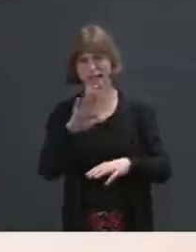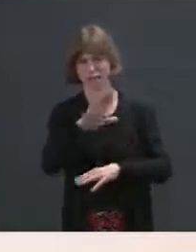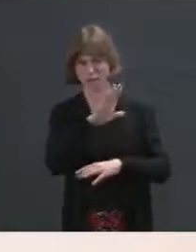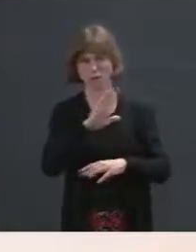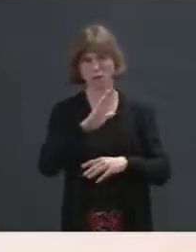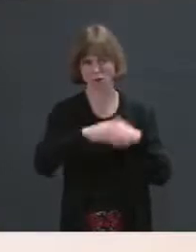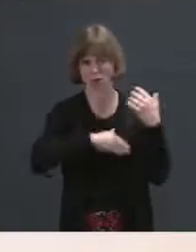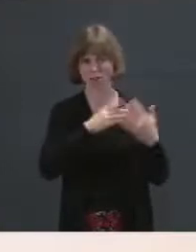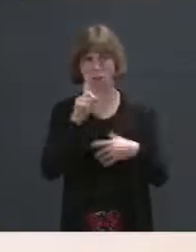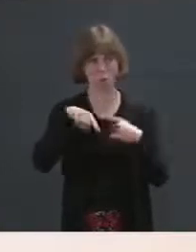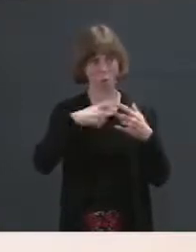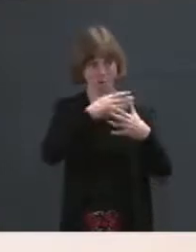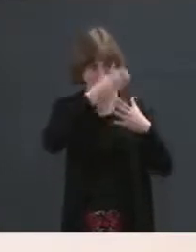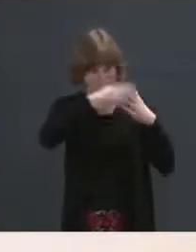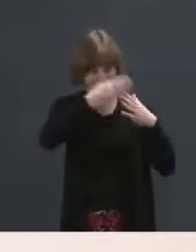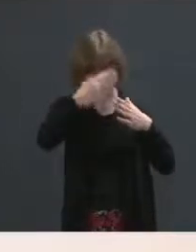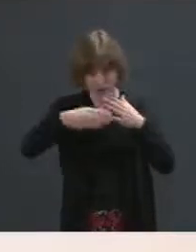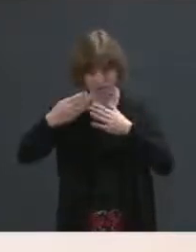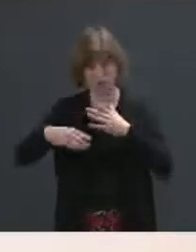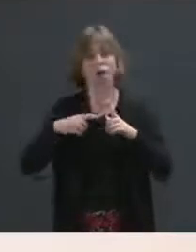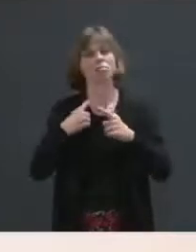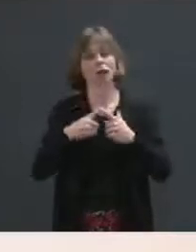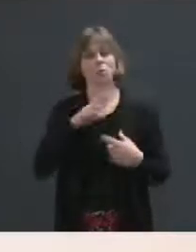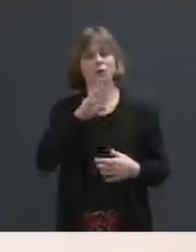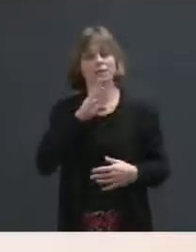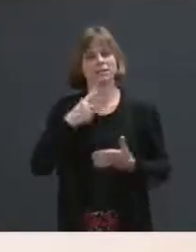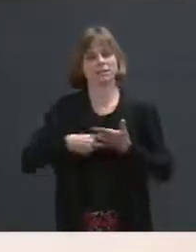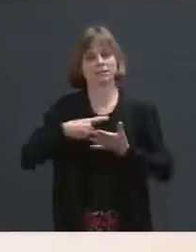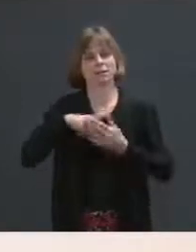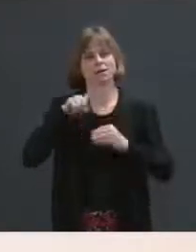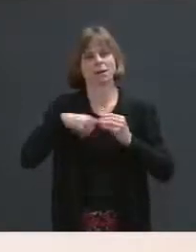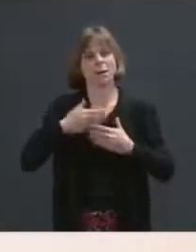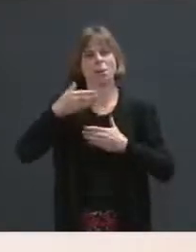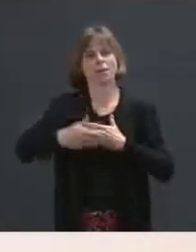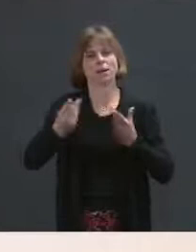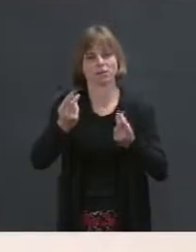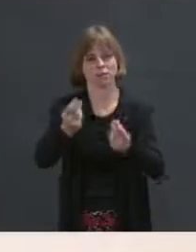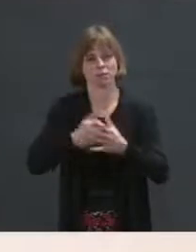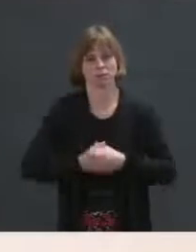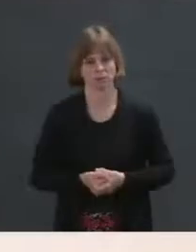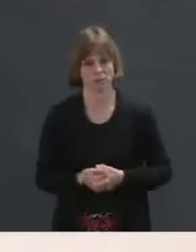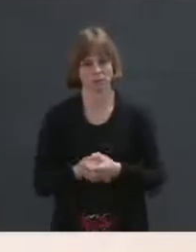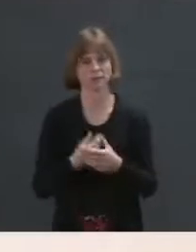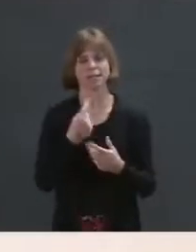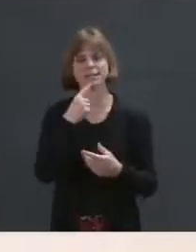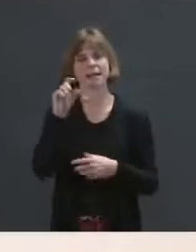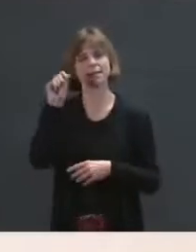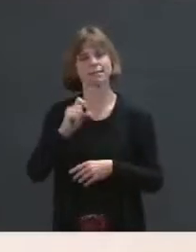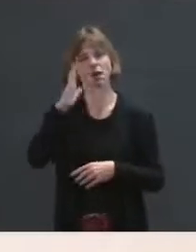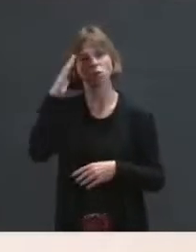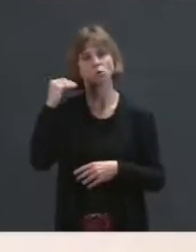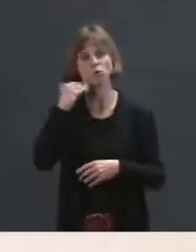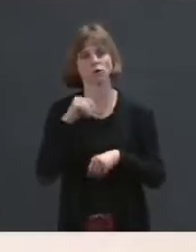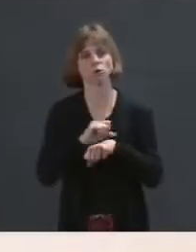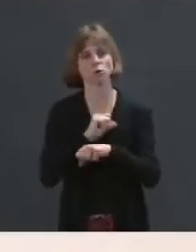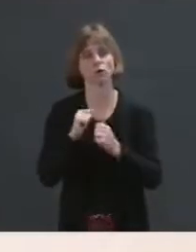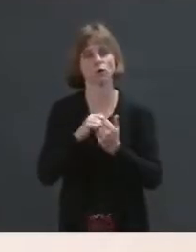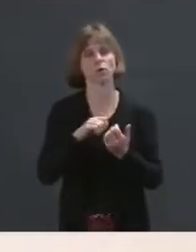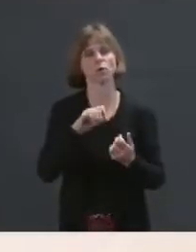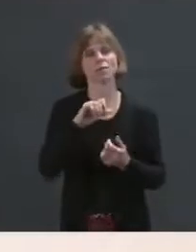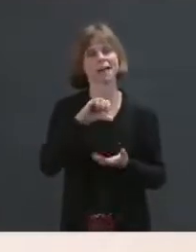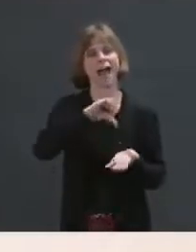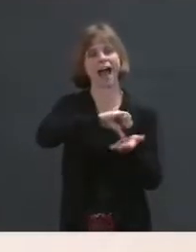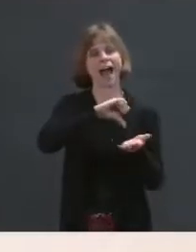talk further about the next steps. Go ahead. There's a report that South Korea is working with Iran to possibly unfreeze $7